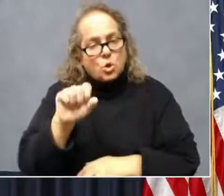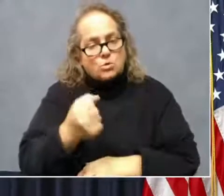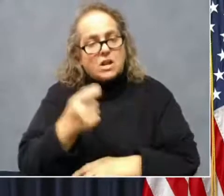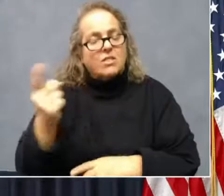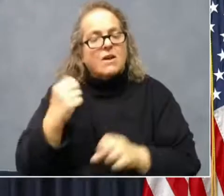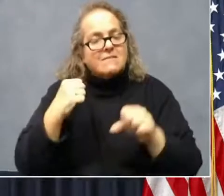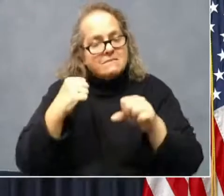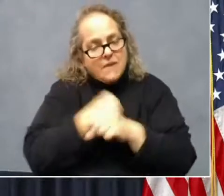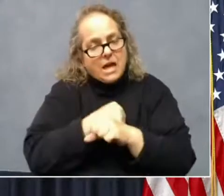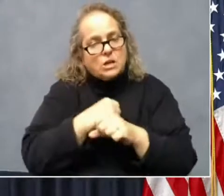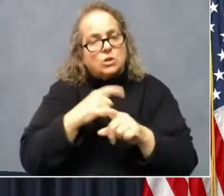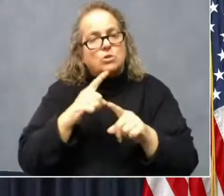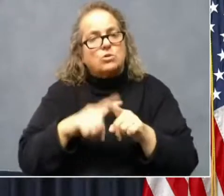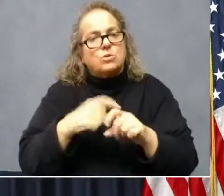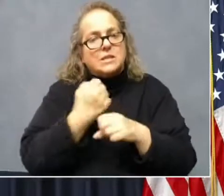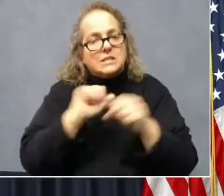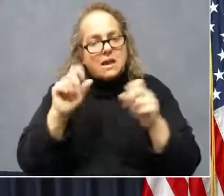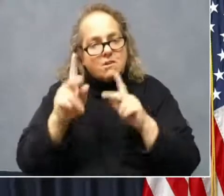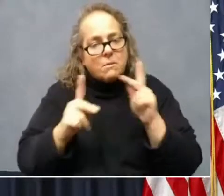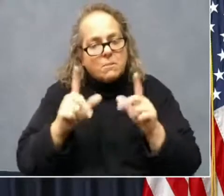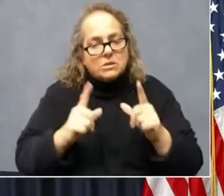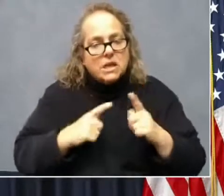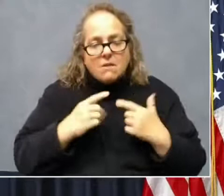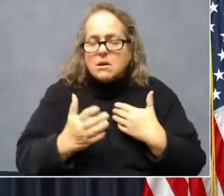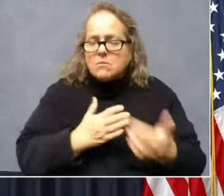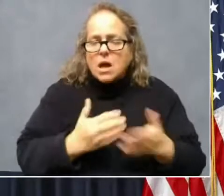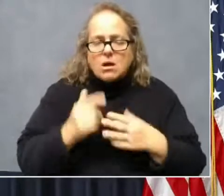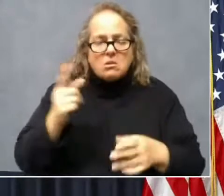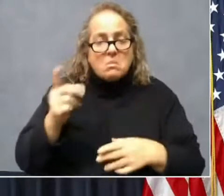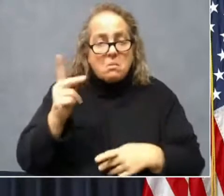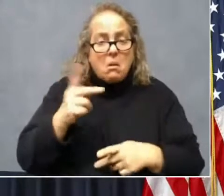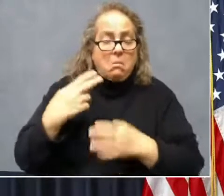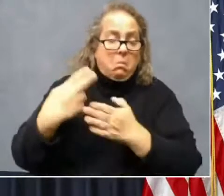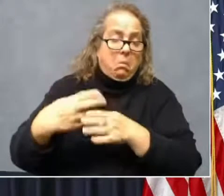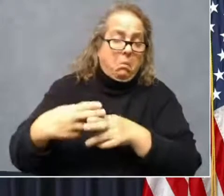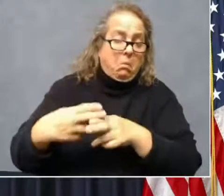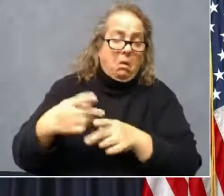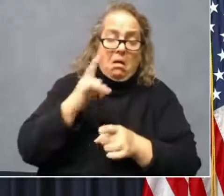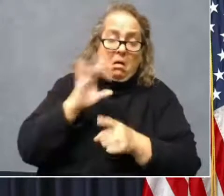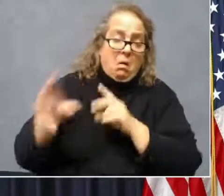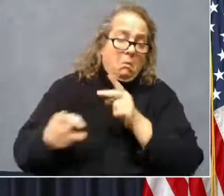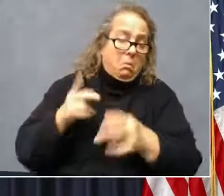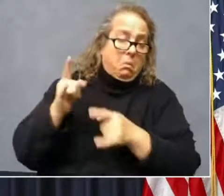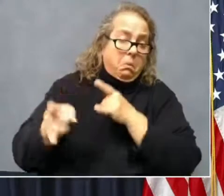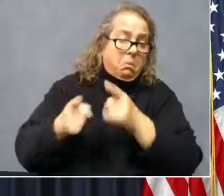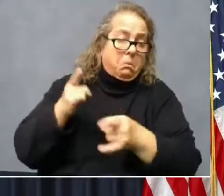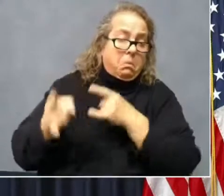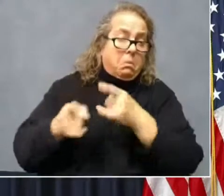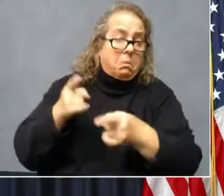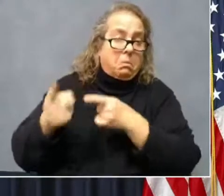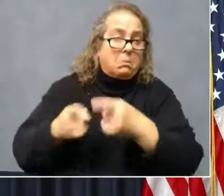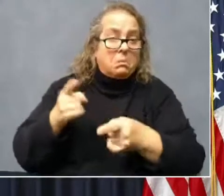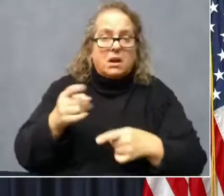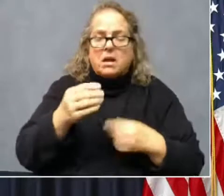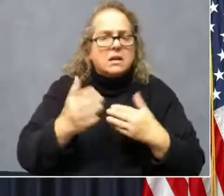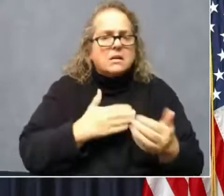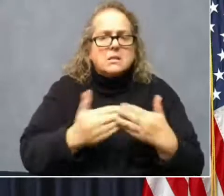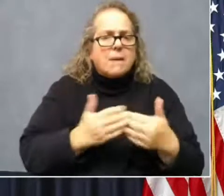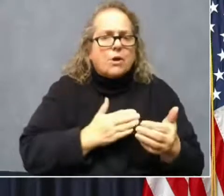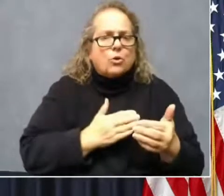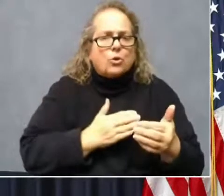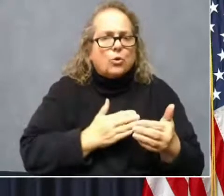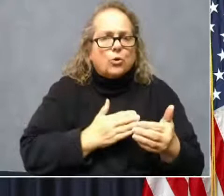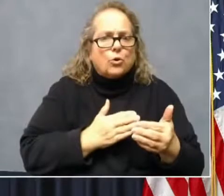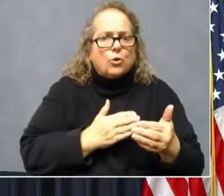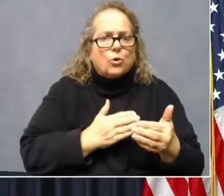called names and threatened. And regardless of where you fall on COVID or the steps you think we should be